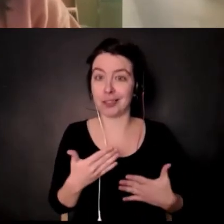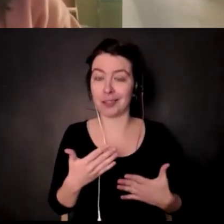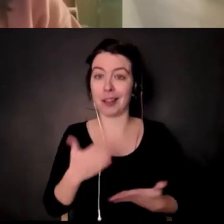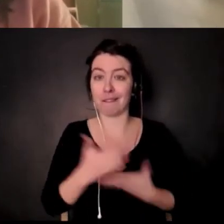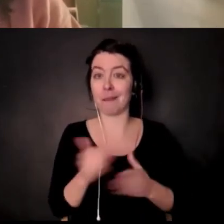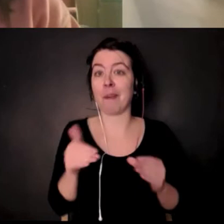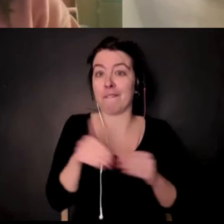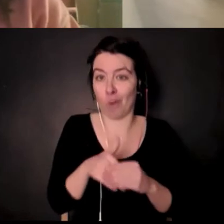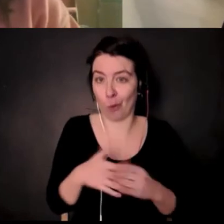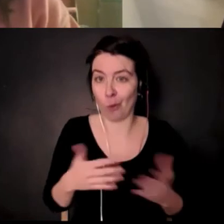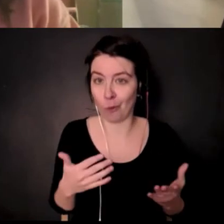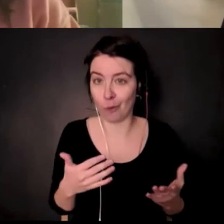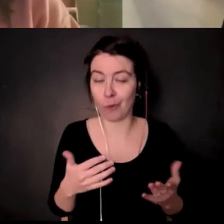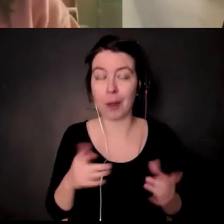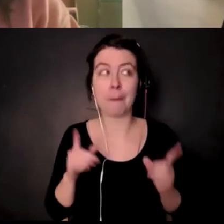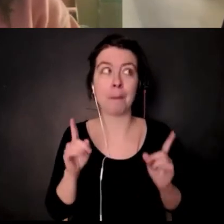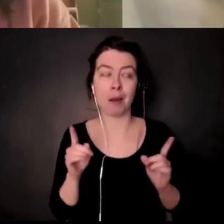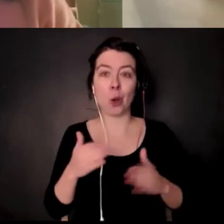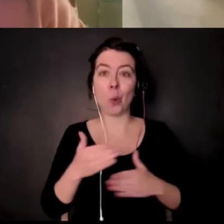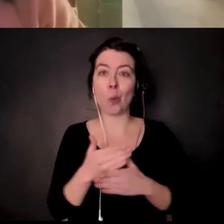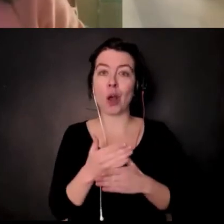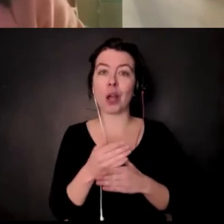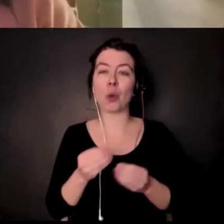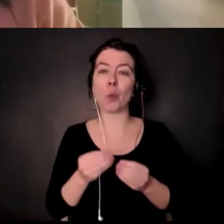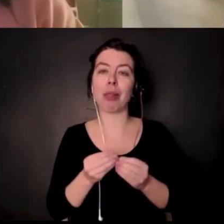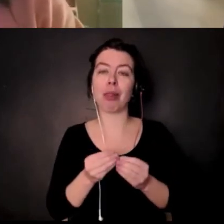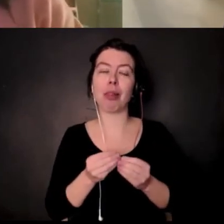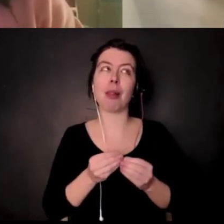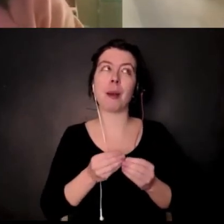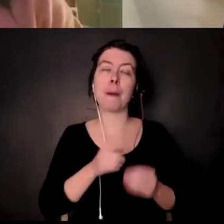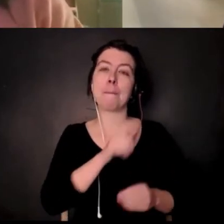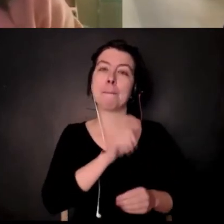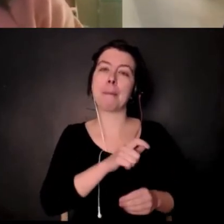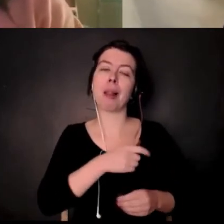and understanding as natural, as given.